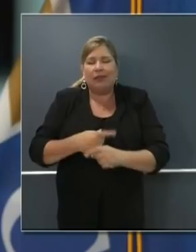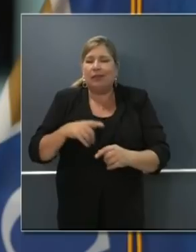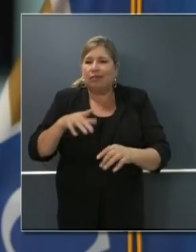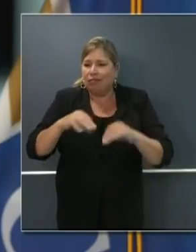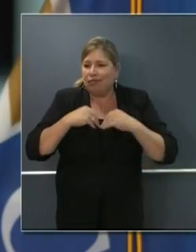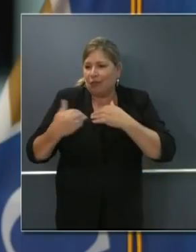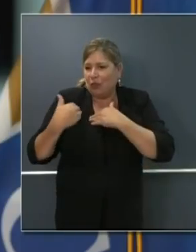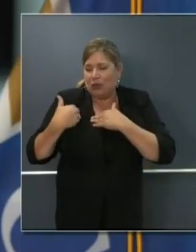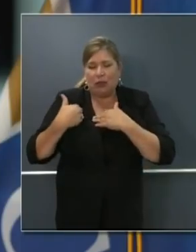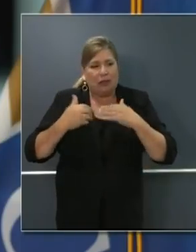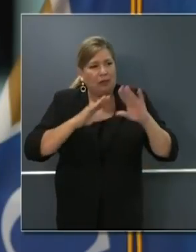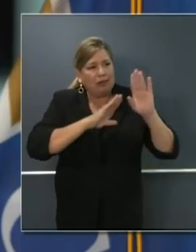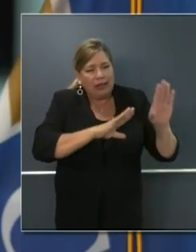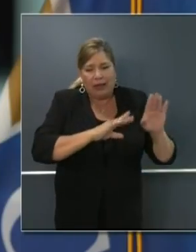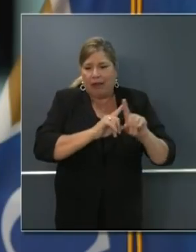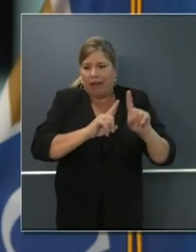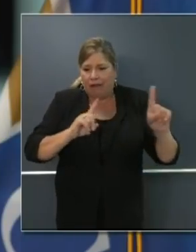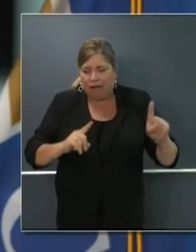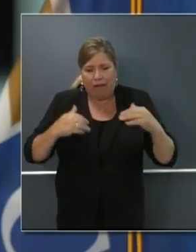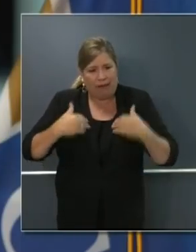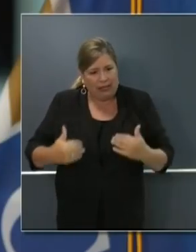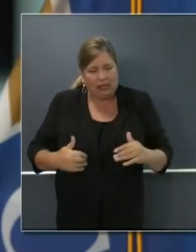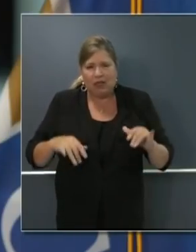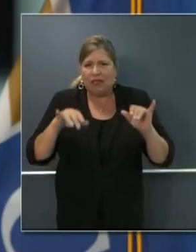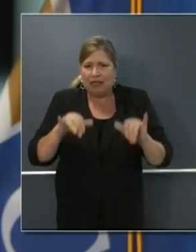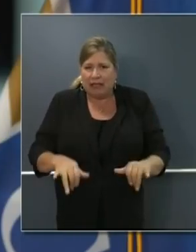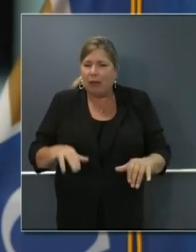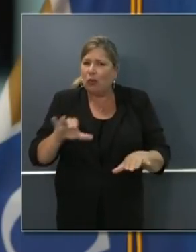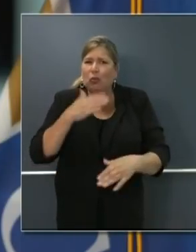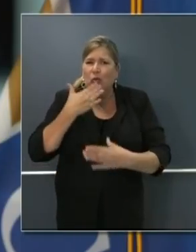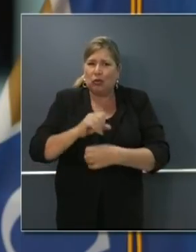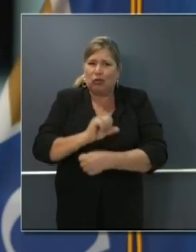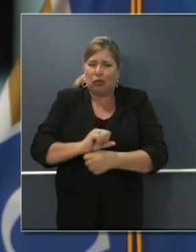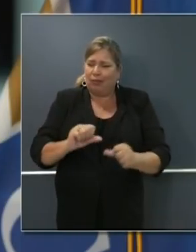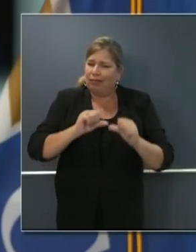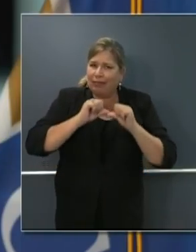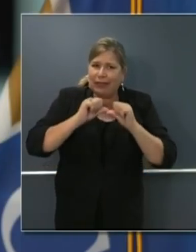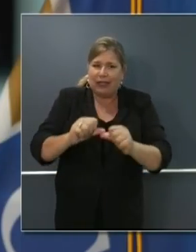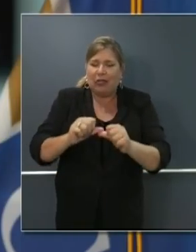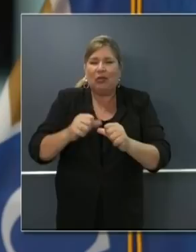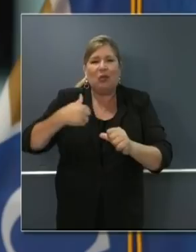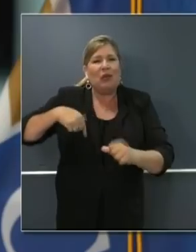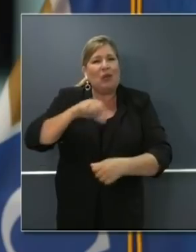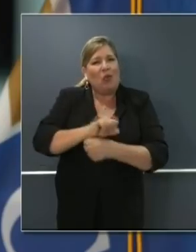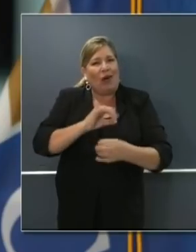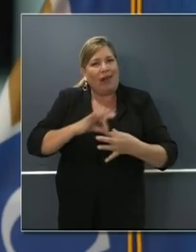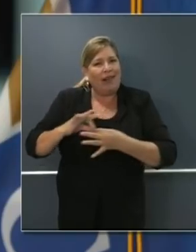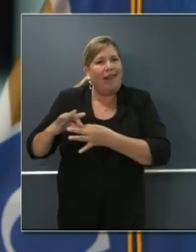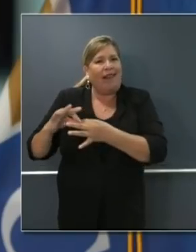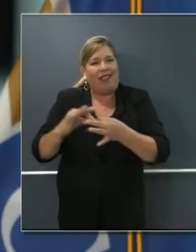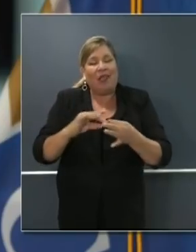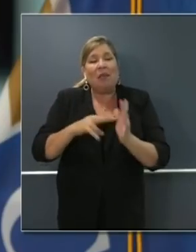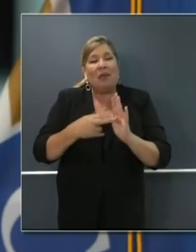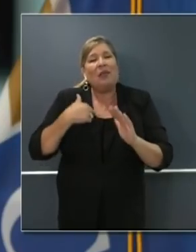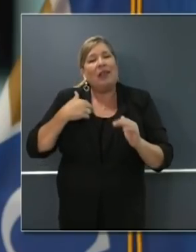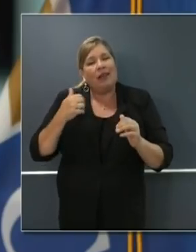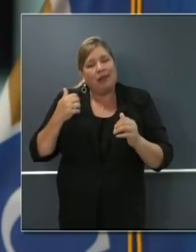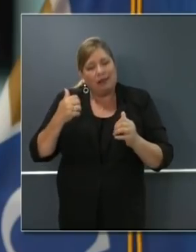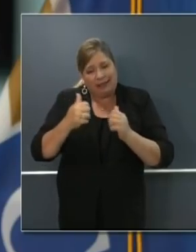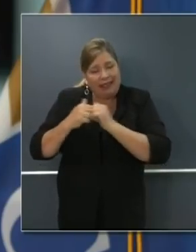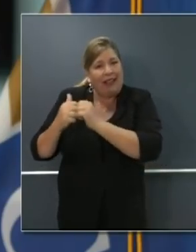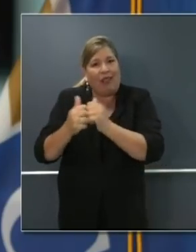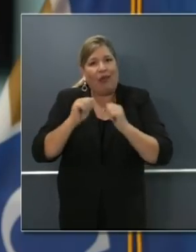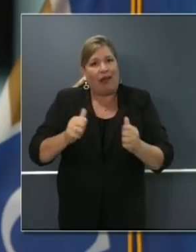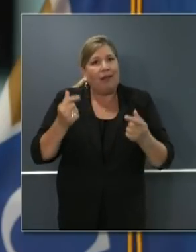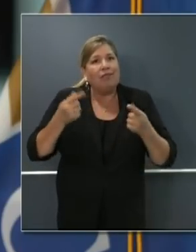them back into the fold, and let's continue to go together so we can go far and get